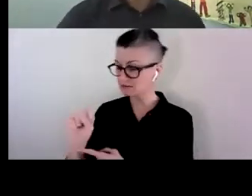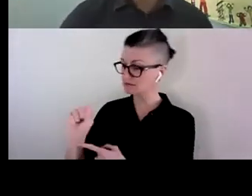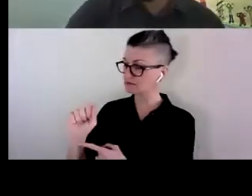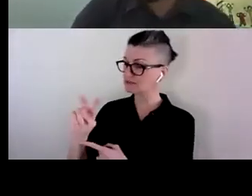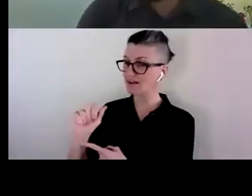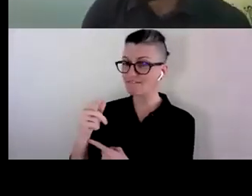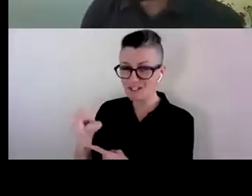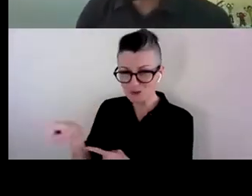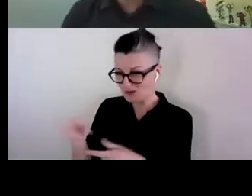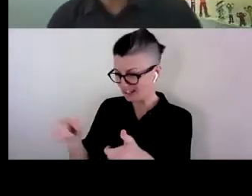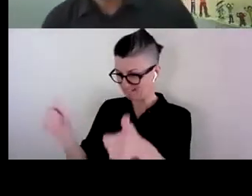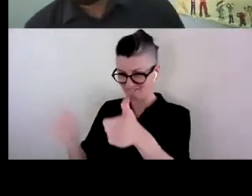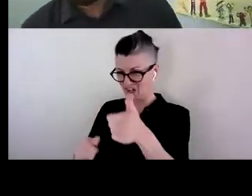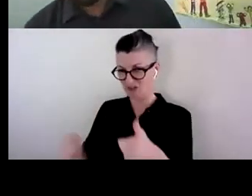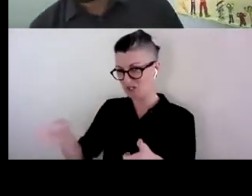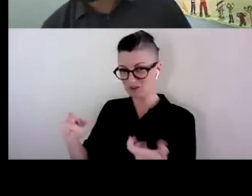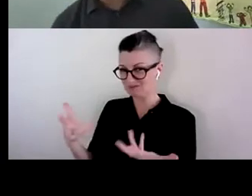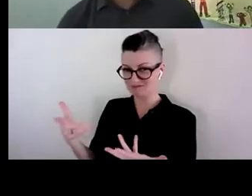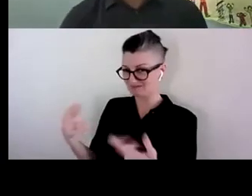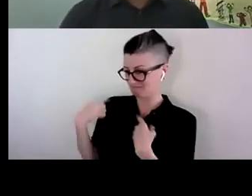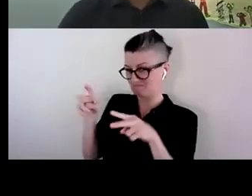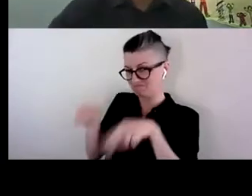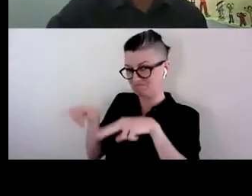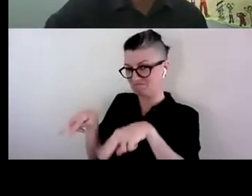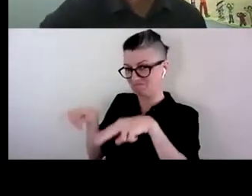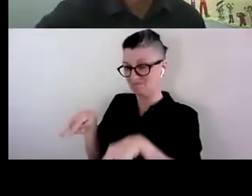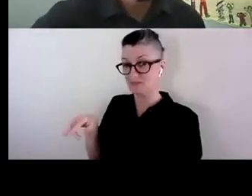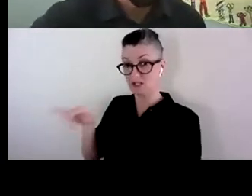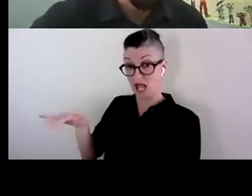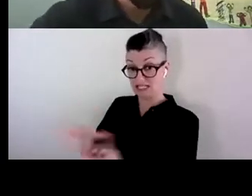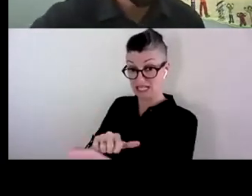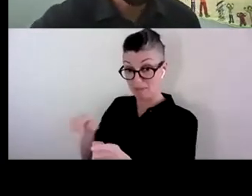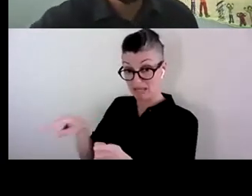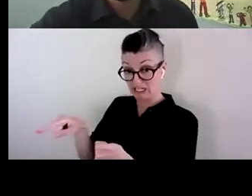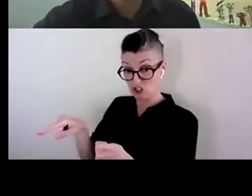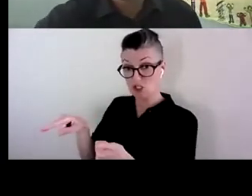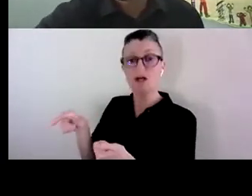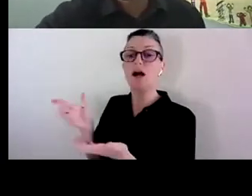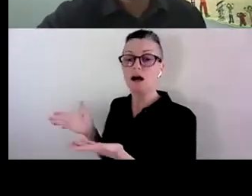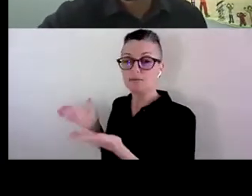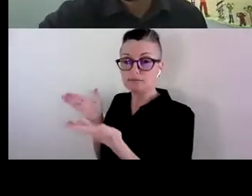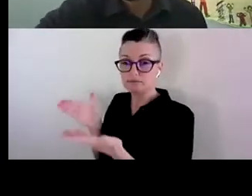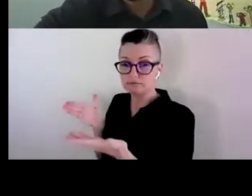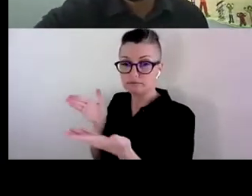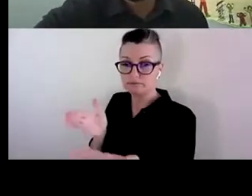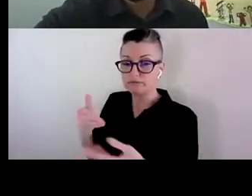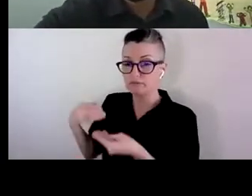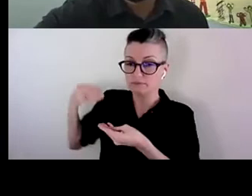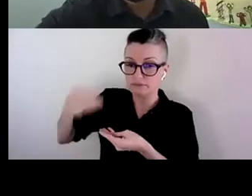up our ancestors, they can still inflict damages on us today, several generations later.